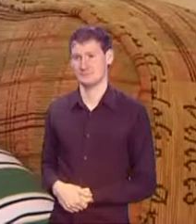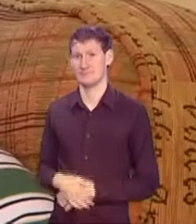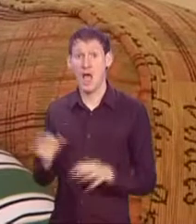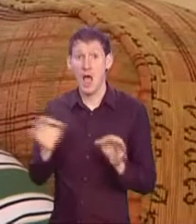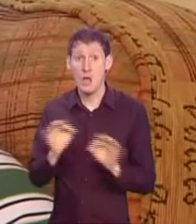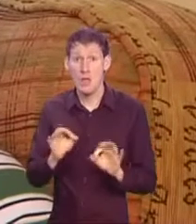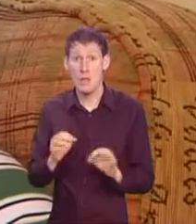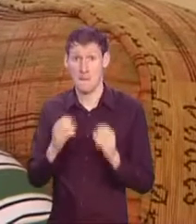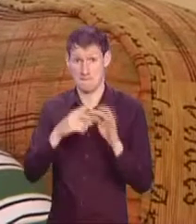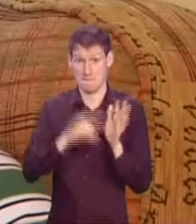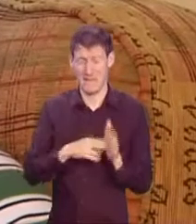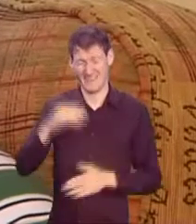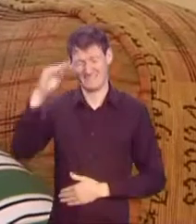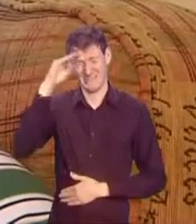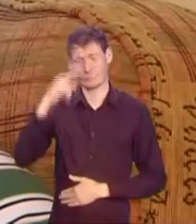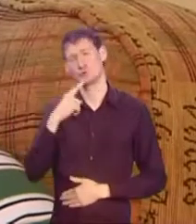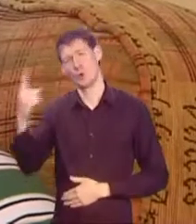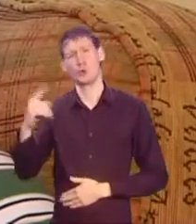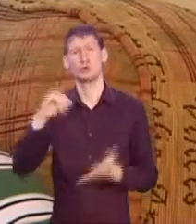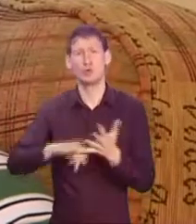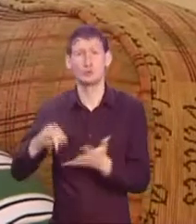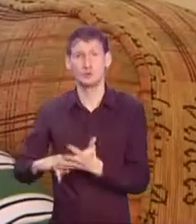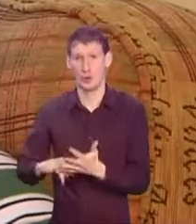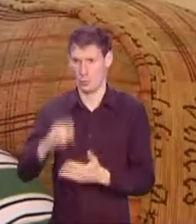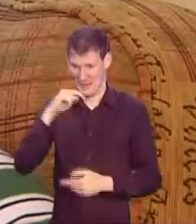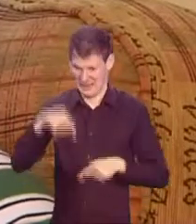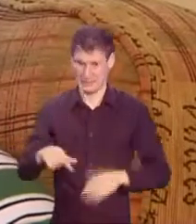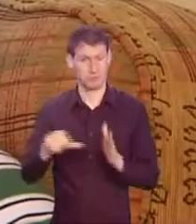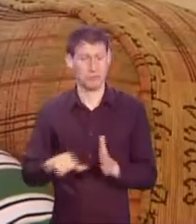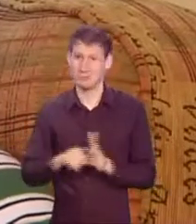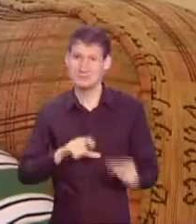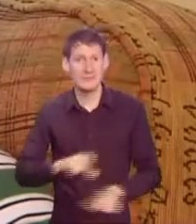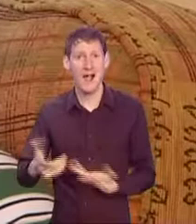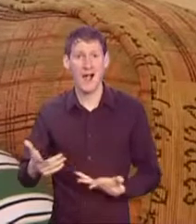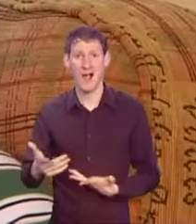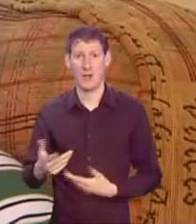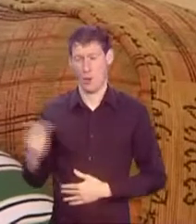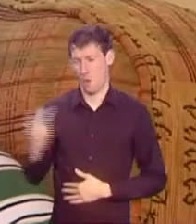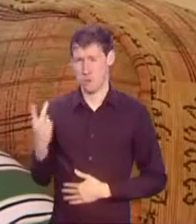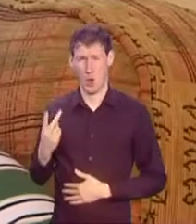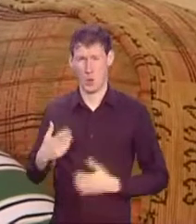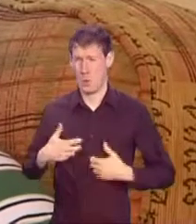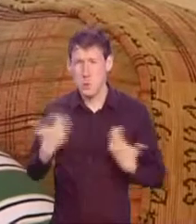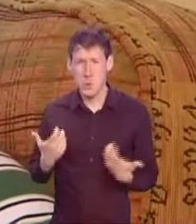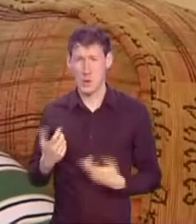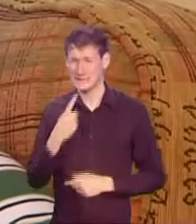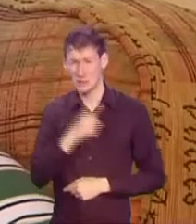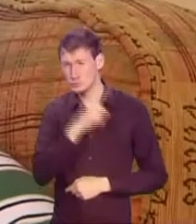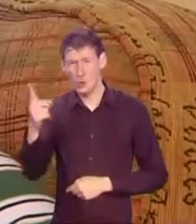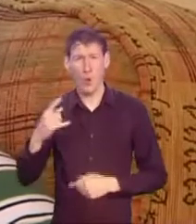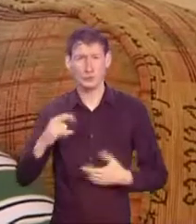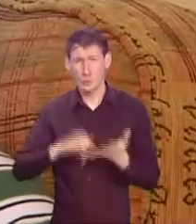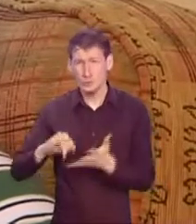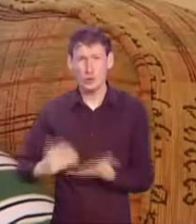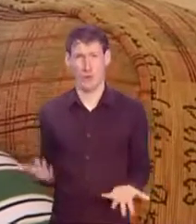been for our Bev being at the end of her tether, we'd be no further forward. We both went mad when she said that she'd been in touch with